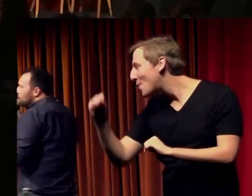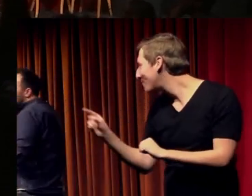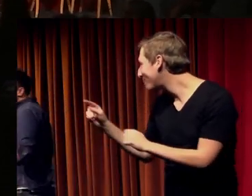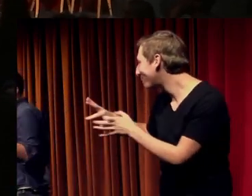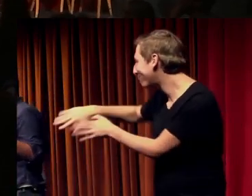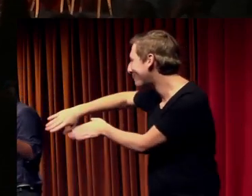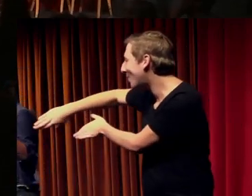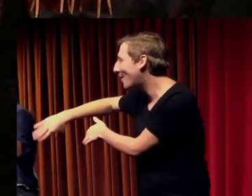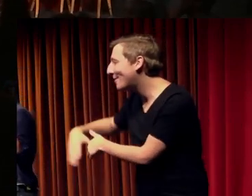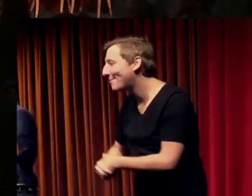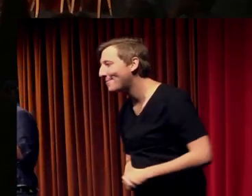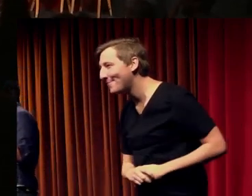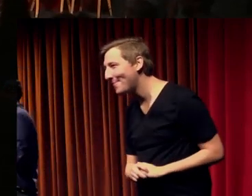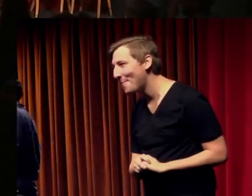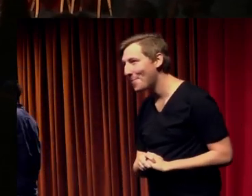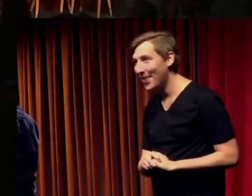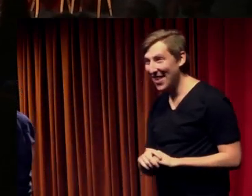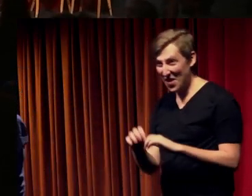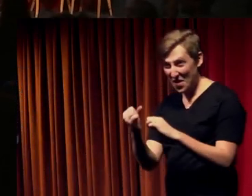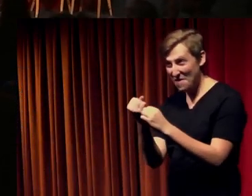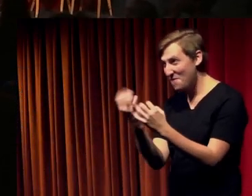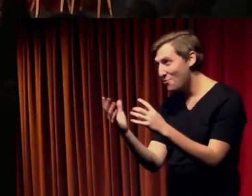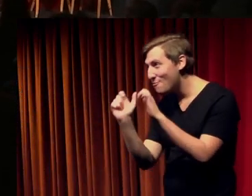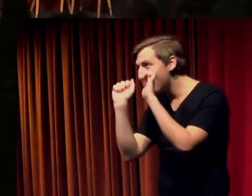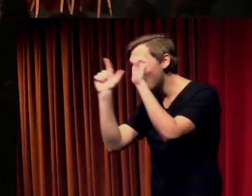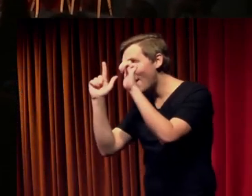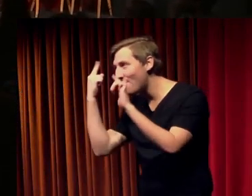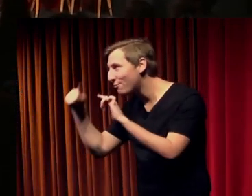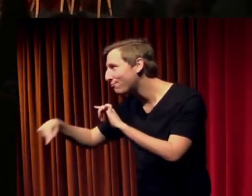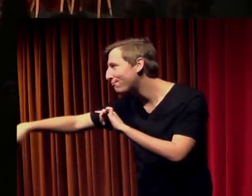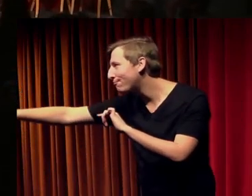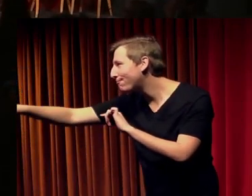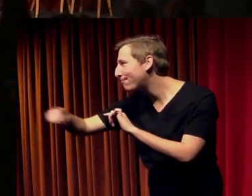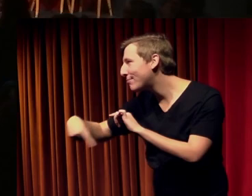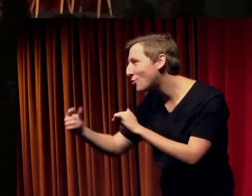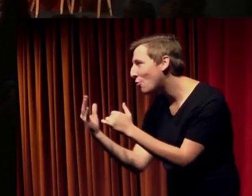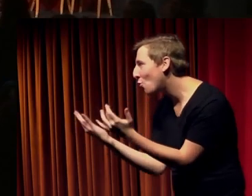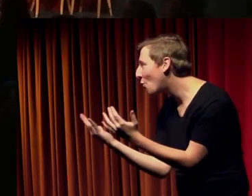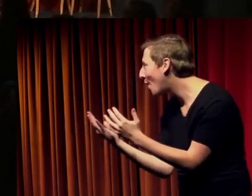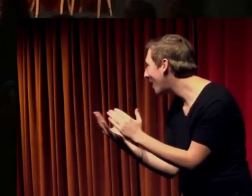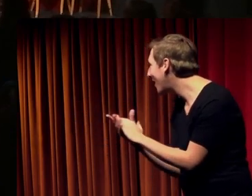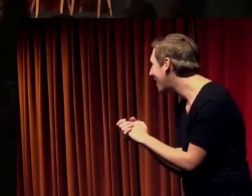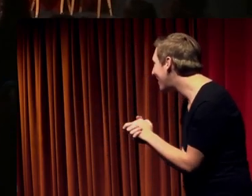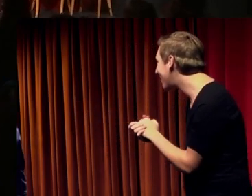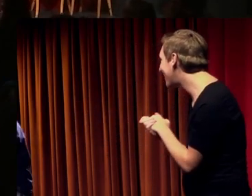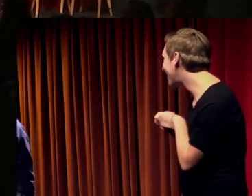So now we've got some prizes to give away. Prize oops. Number one. Oops.